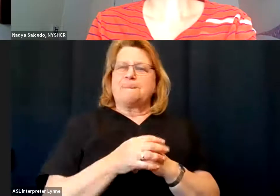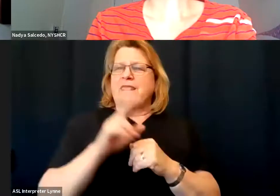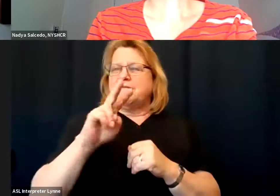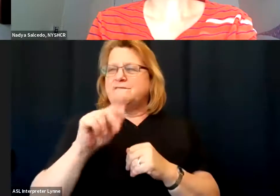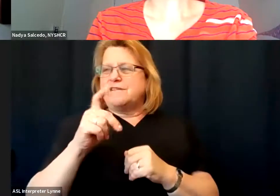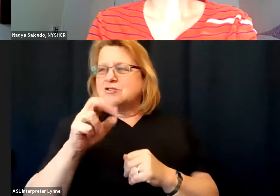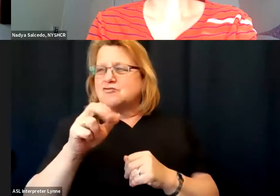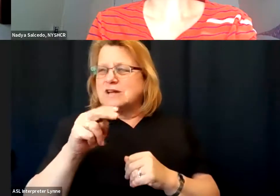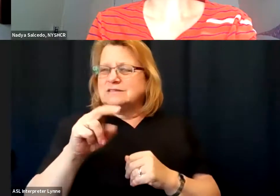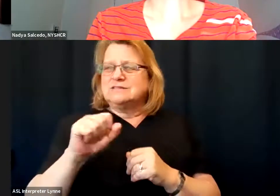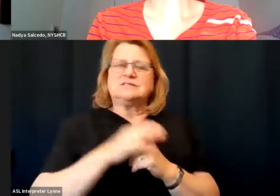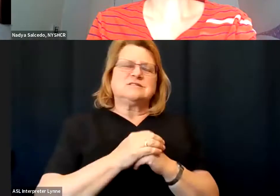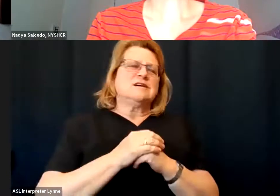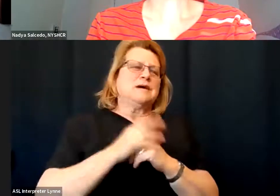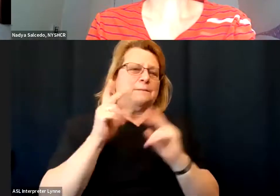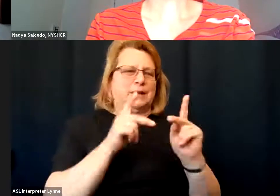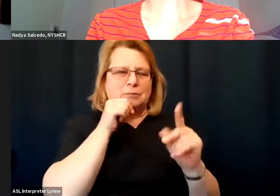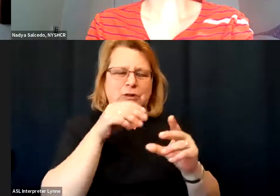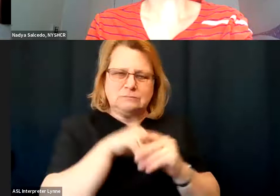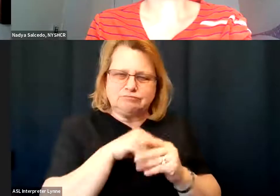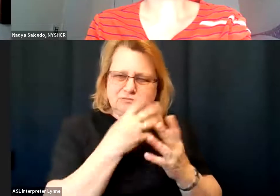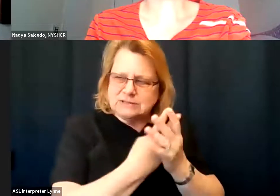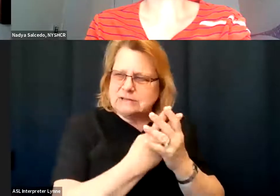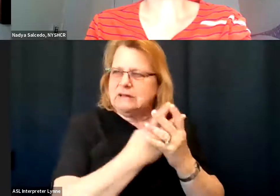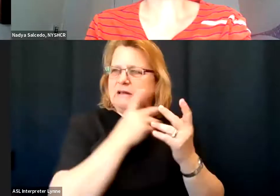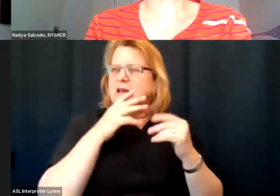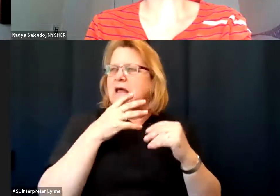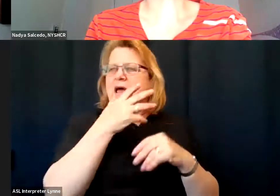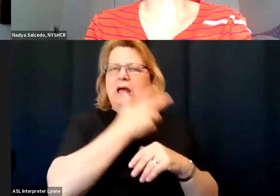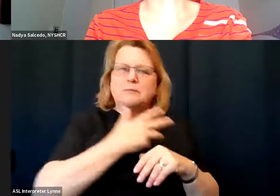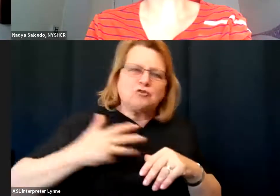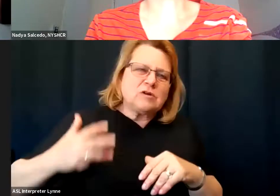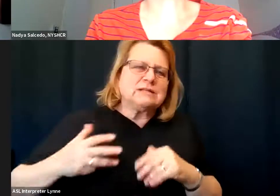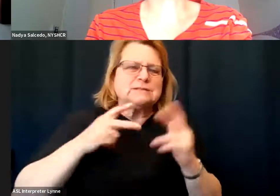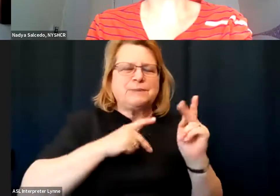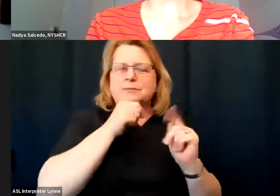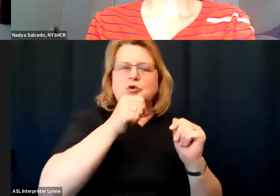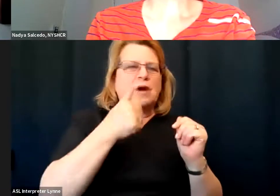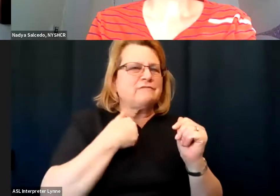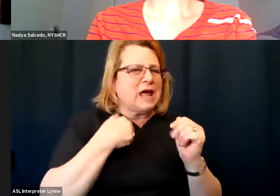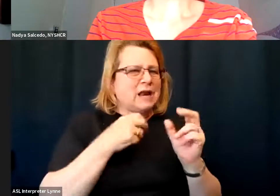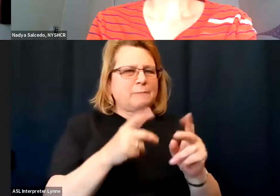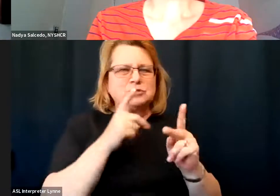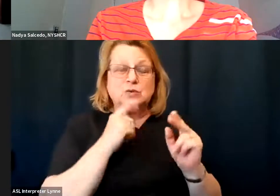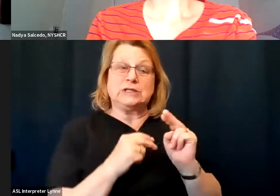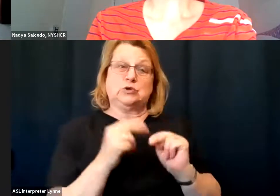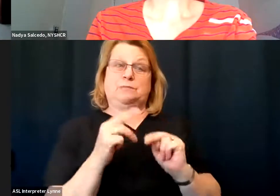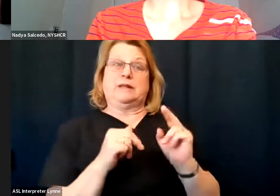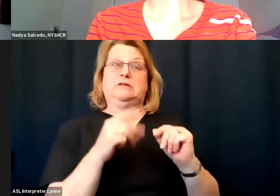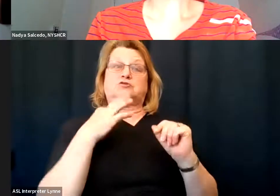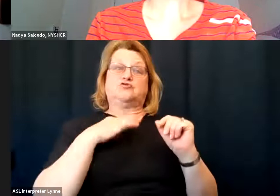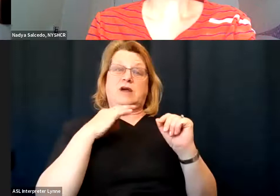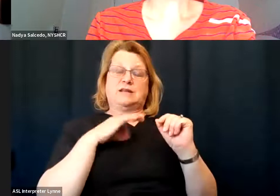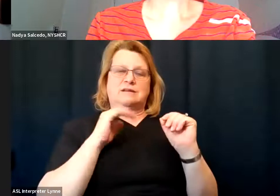on incarcerated populations and immigrants who haven't had the opportunity to build up credit. So in our